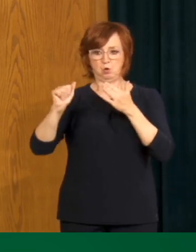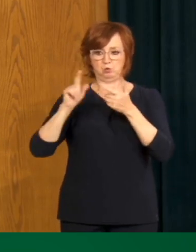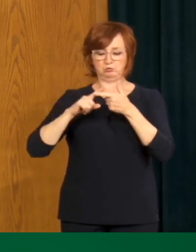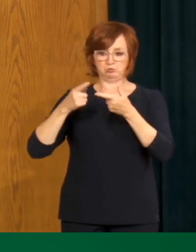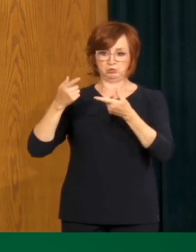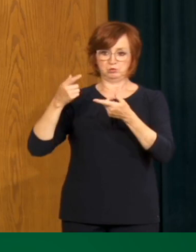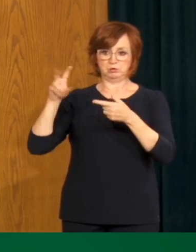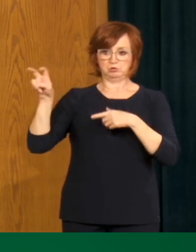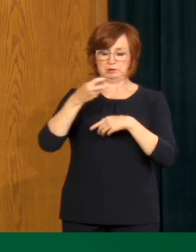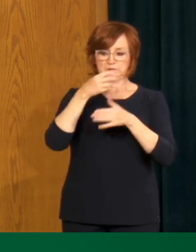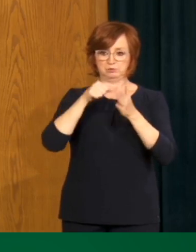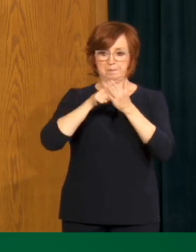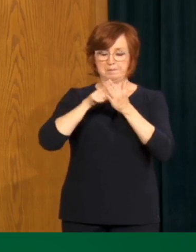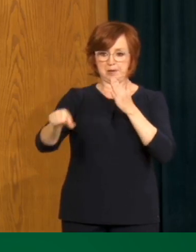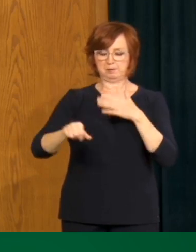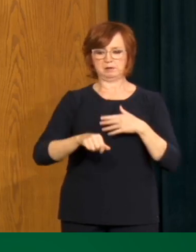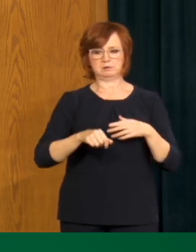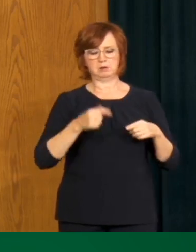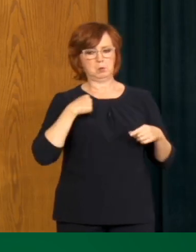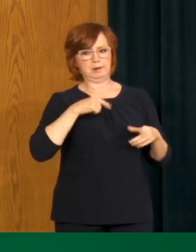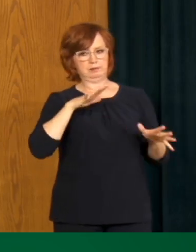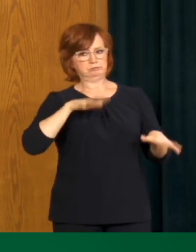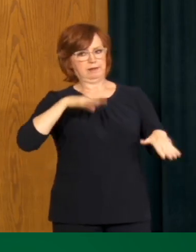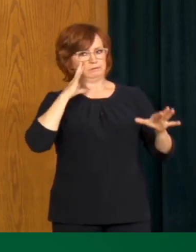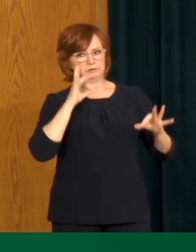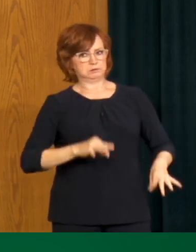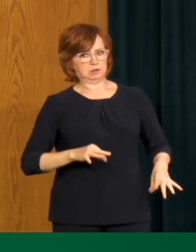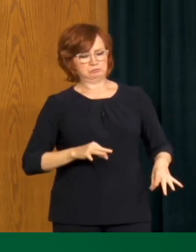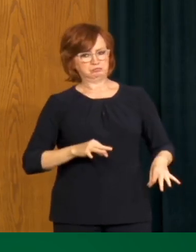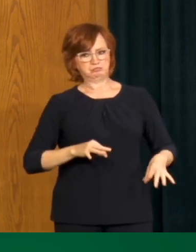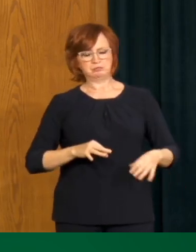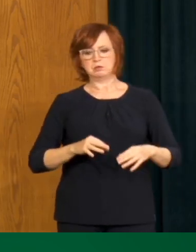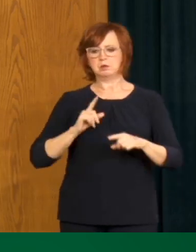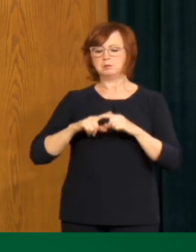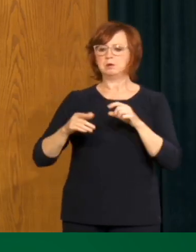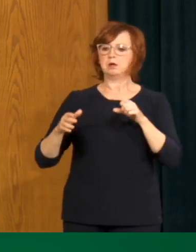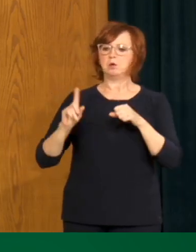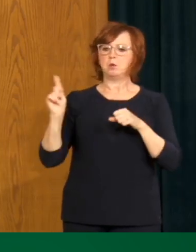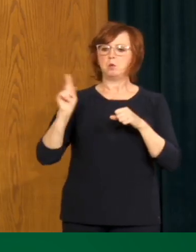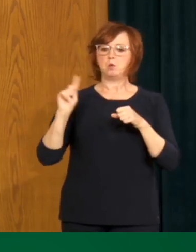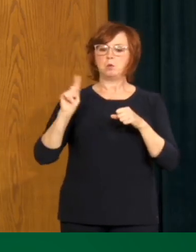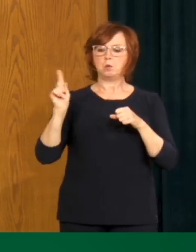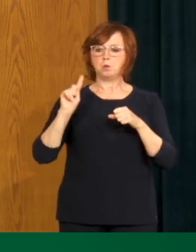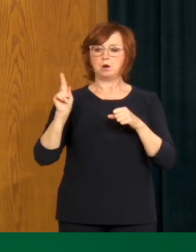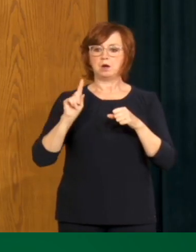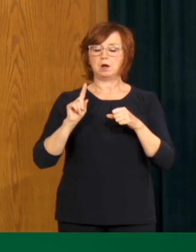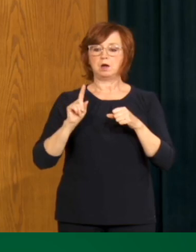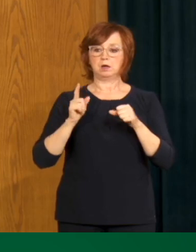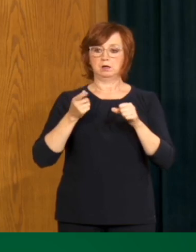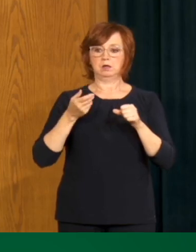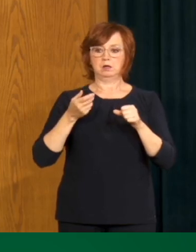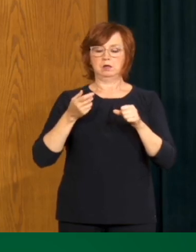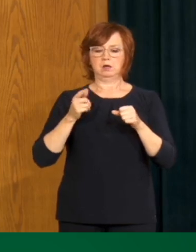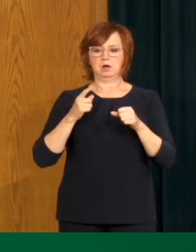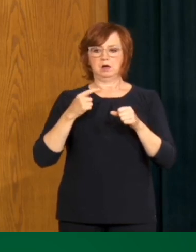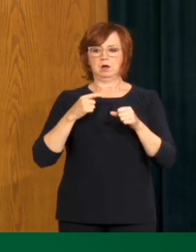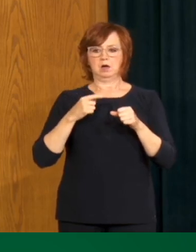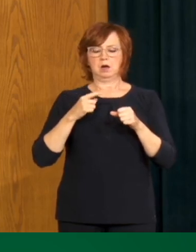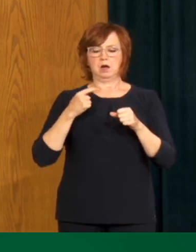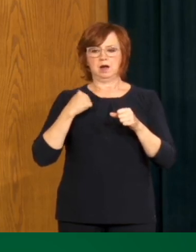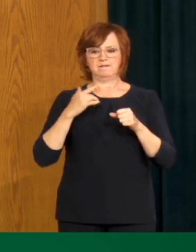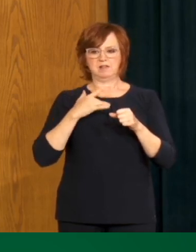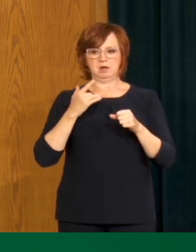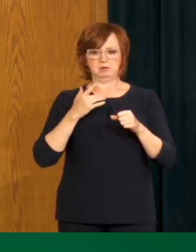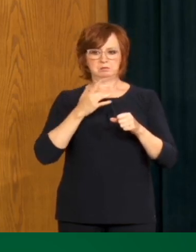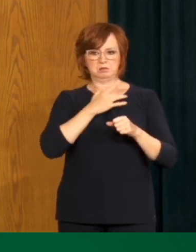exactly what we will be signing on to. It appears to me the only area where there will be provincial participation will likely be in the municipal